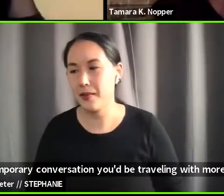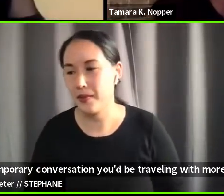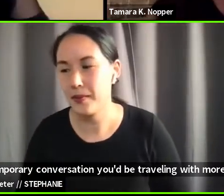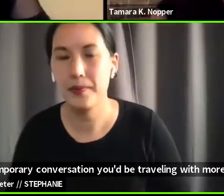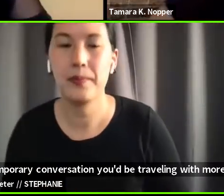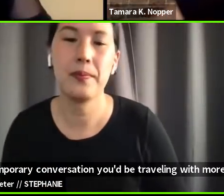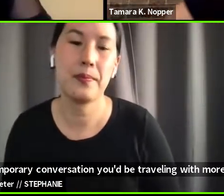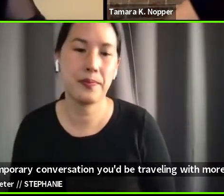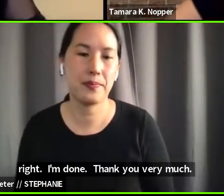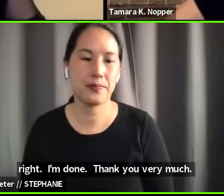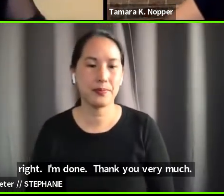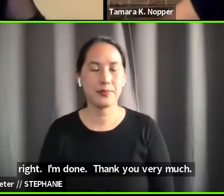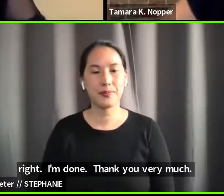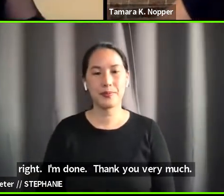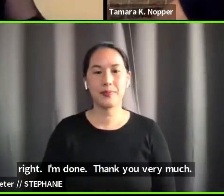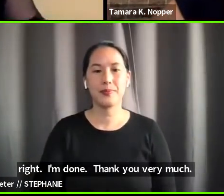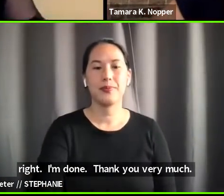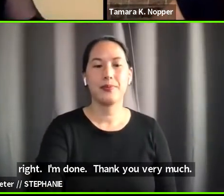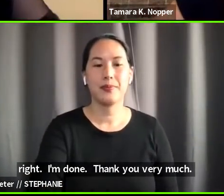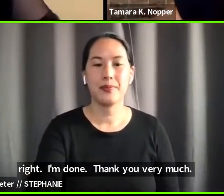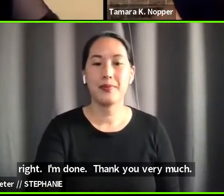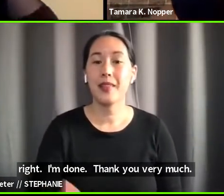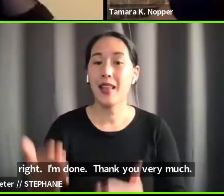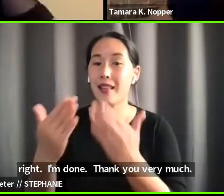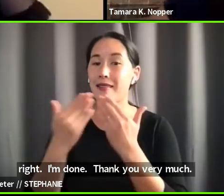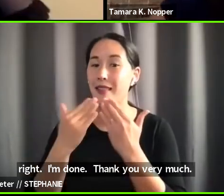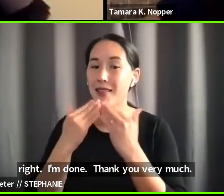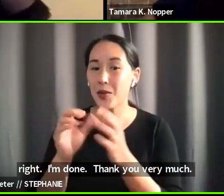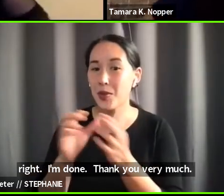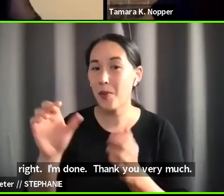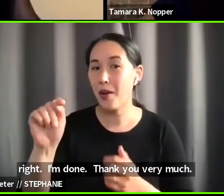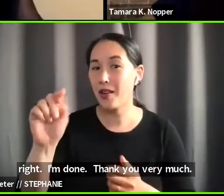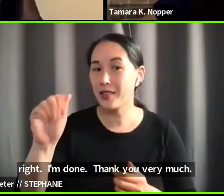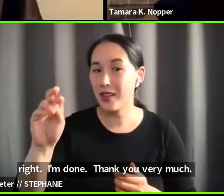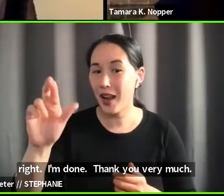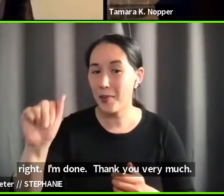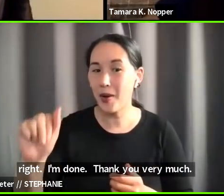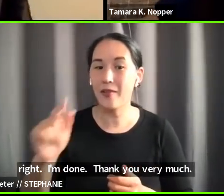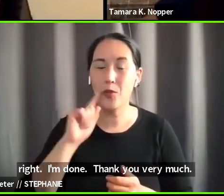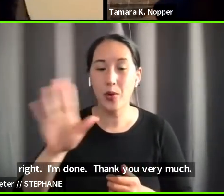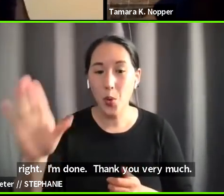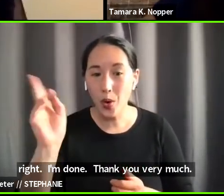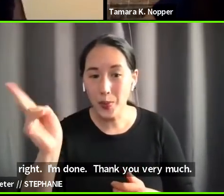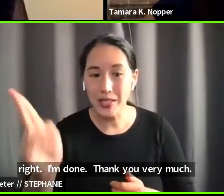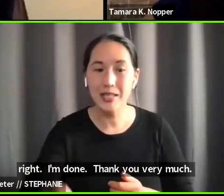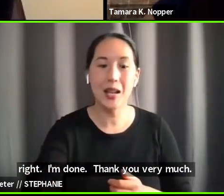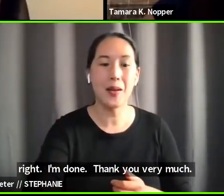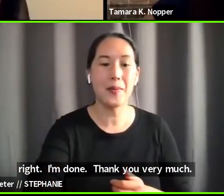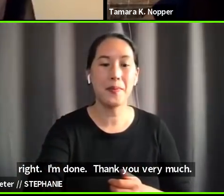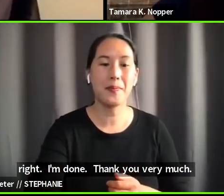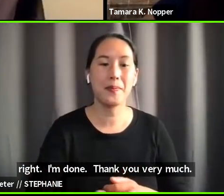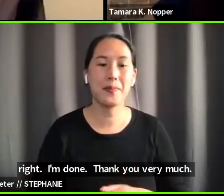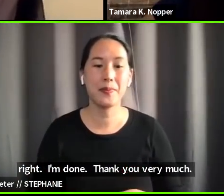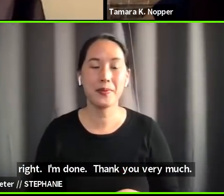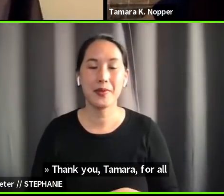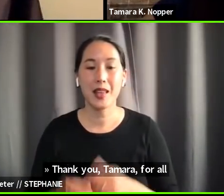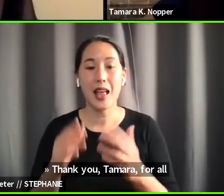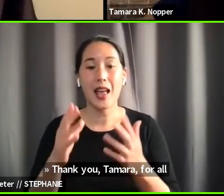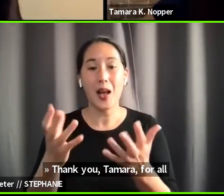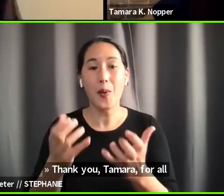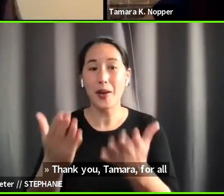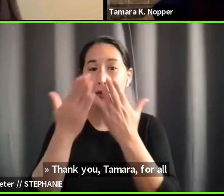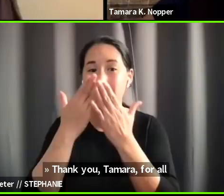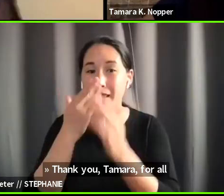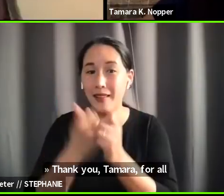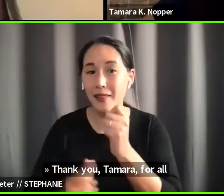Thank you so much, Tamara, for all of this wisdom, all of this knowledge. I want to thank everybody who is watching